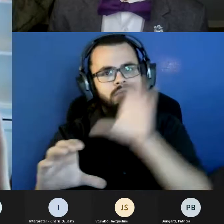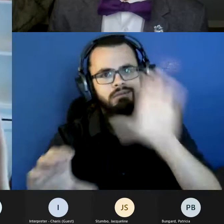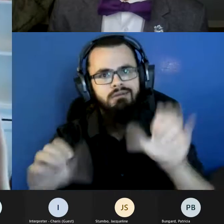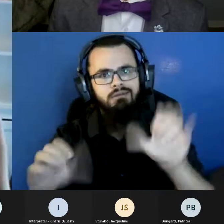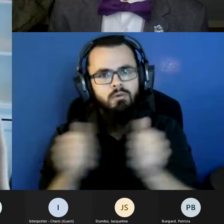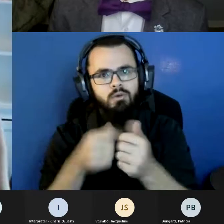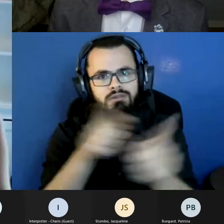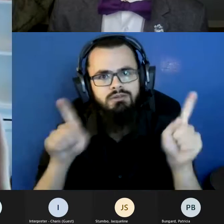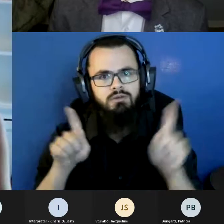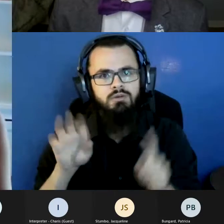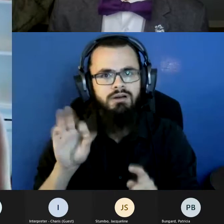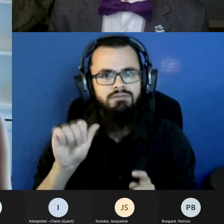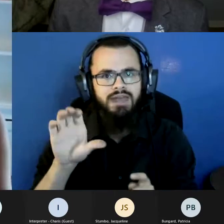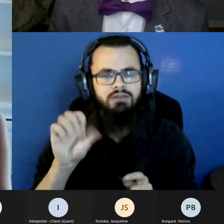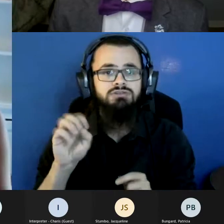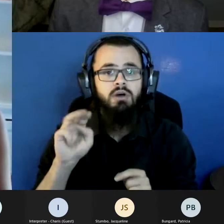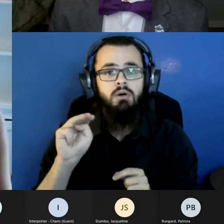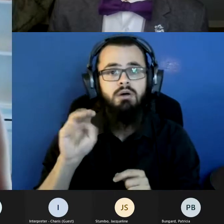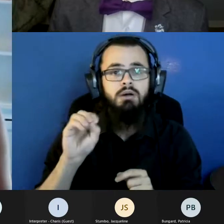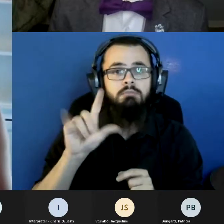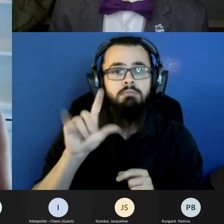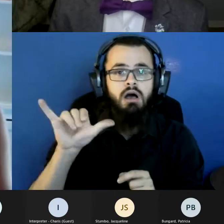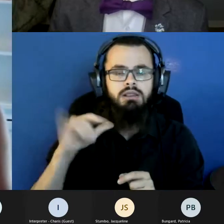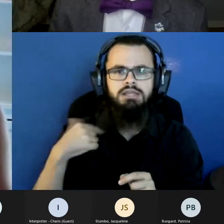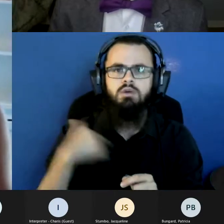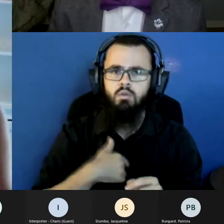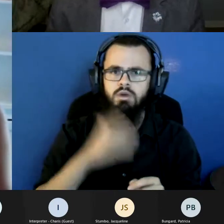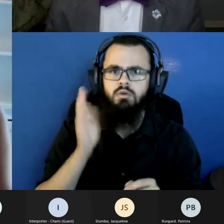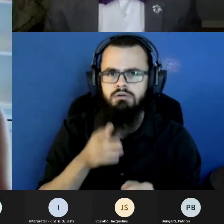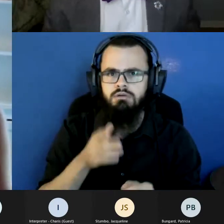will be getting back to you with your classroom concern.